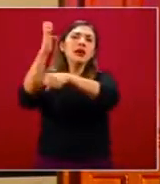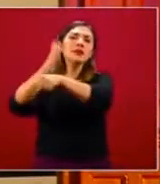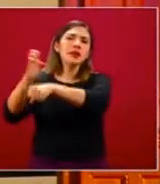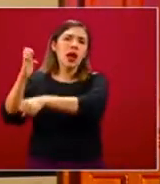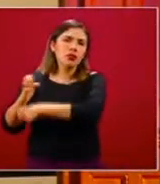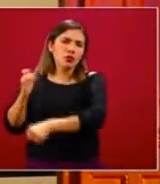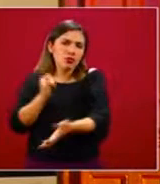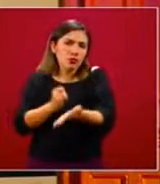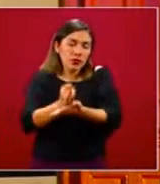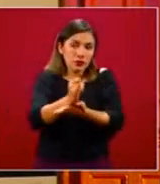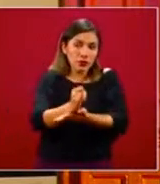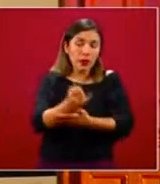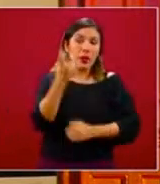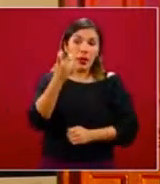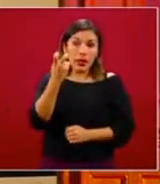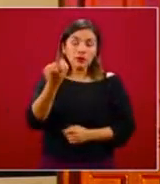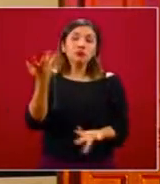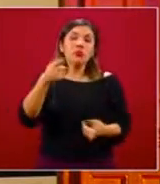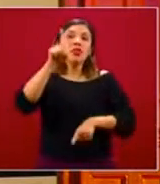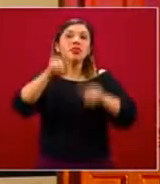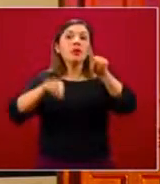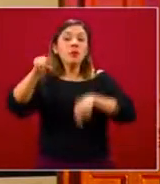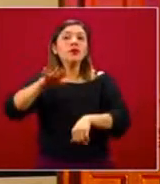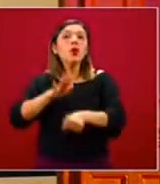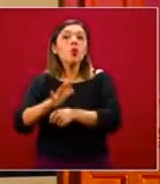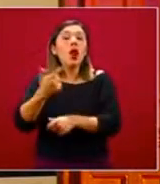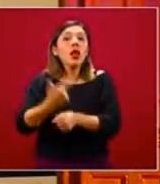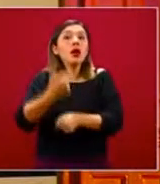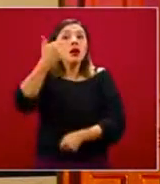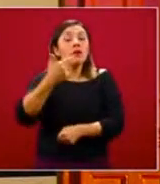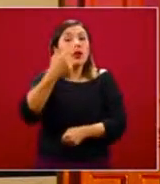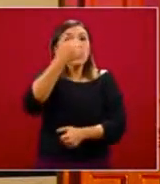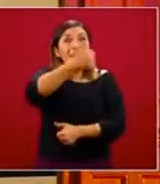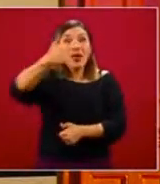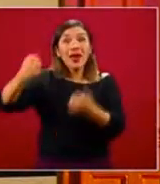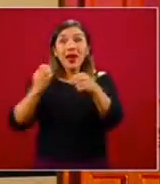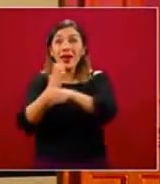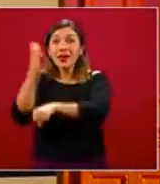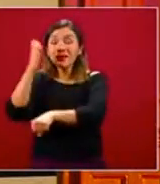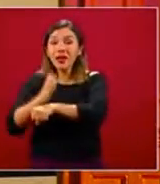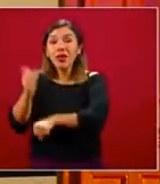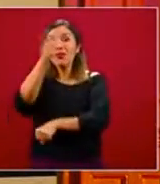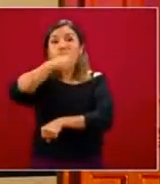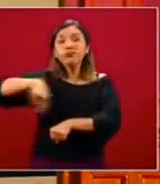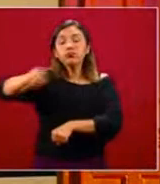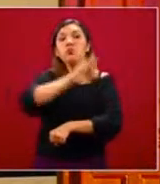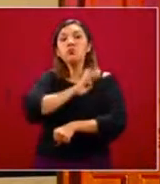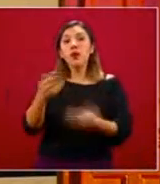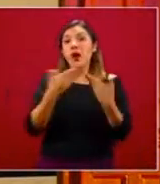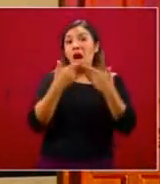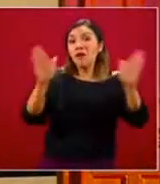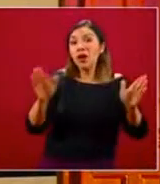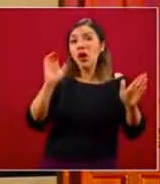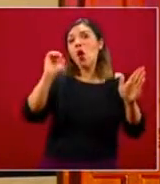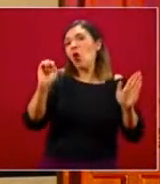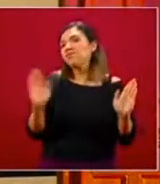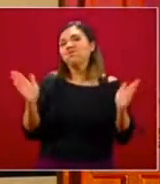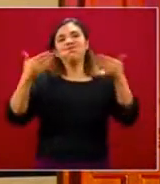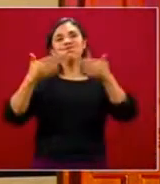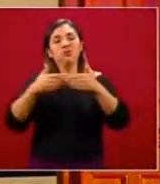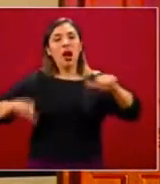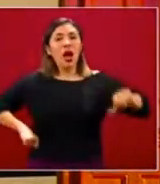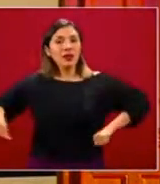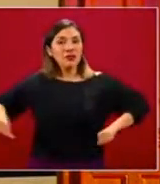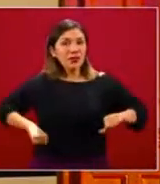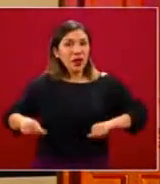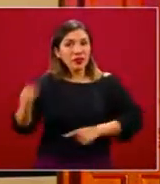97, fourth day now of the new normal. And let's all remember that the national stoplight is in